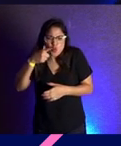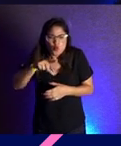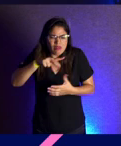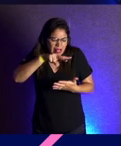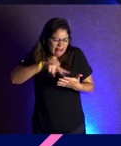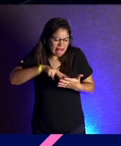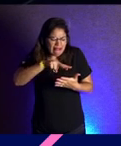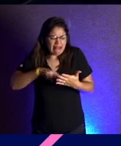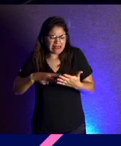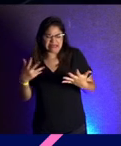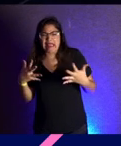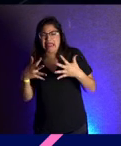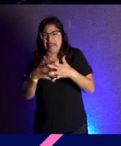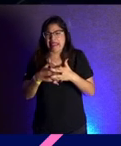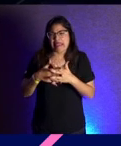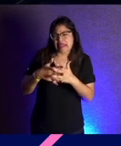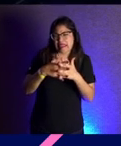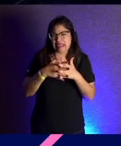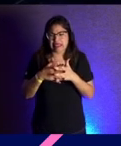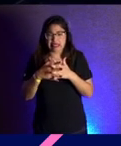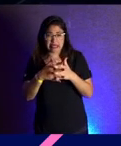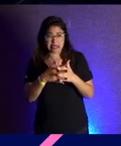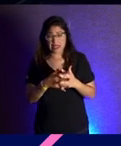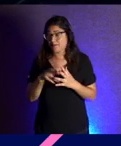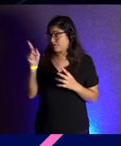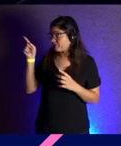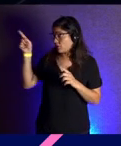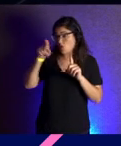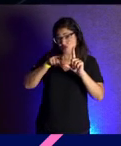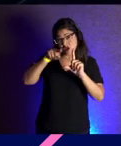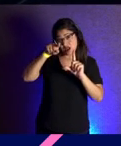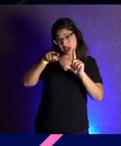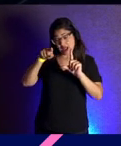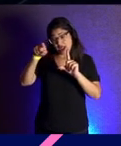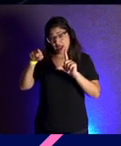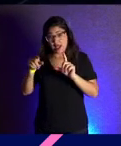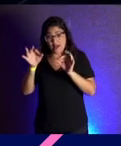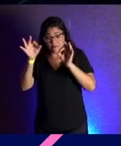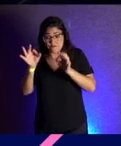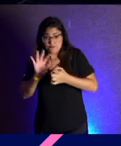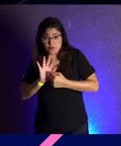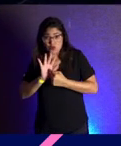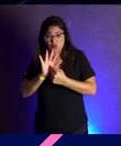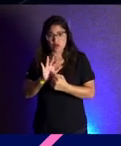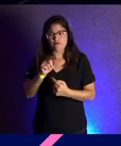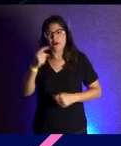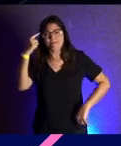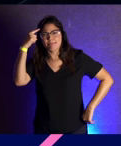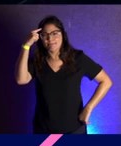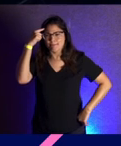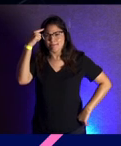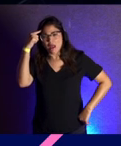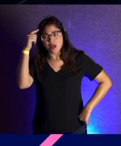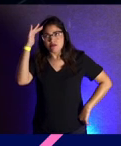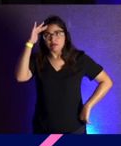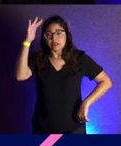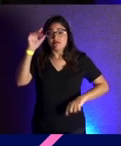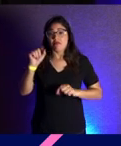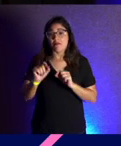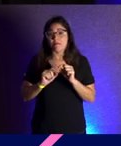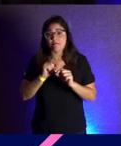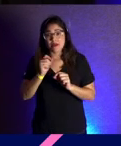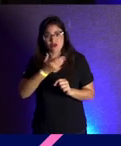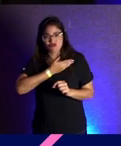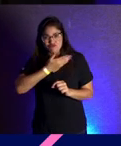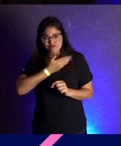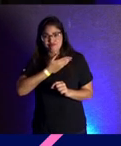this is a graph that shows you that. And so I'm going to read this graph to you, and I want you to think about it particularly. The colleagues that we talked about